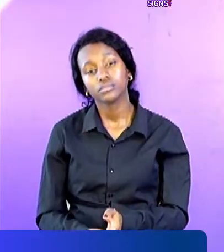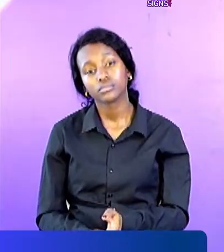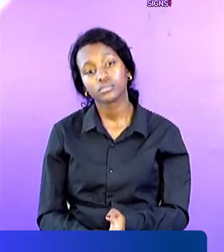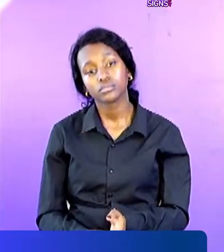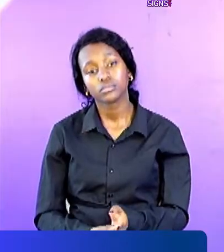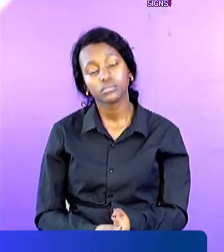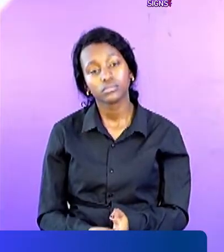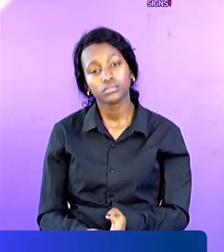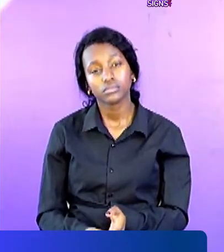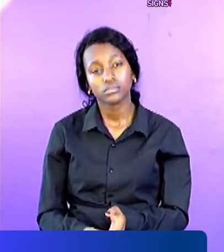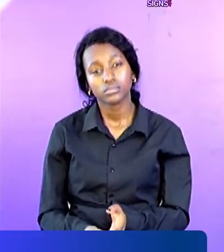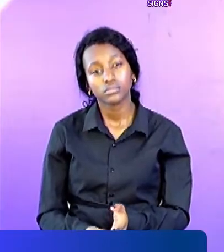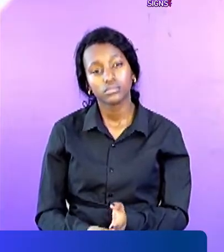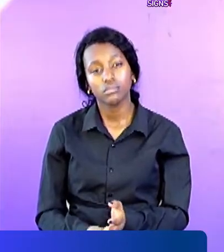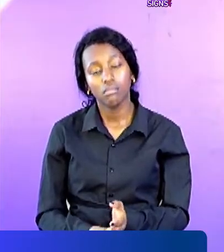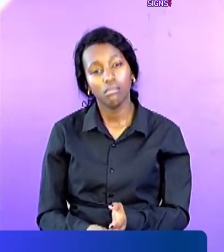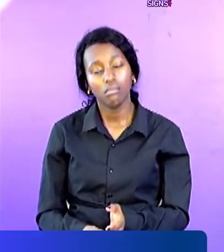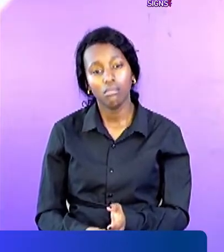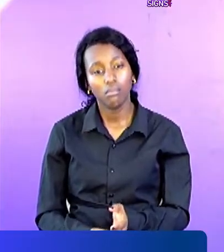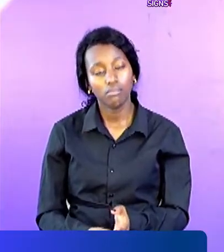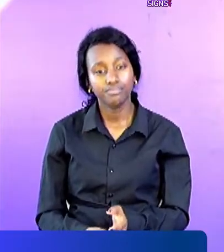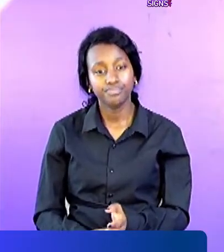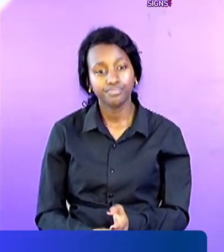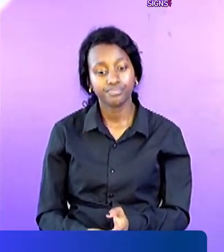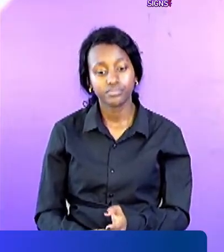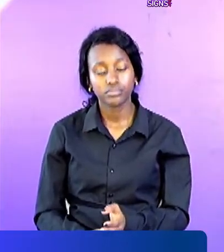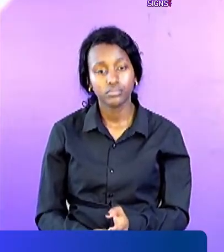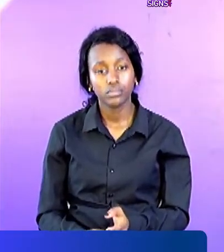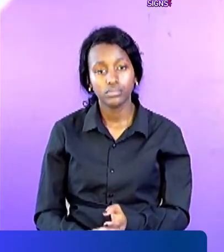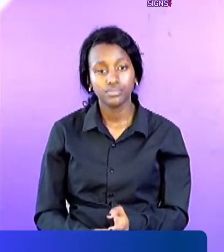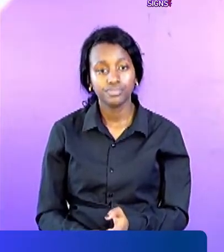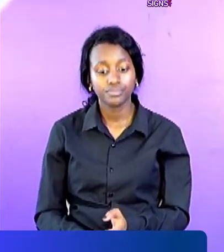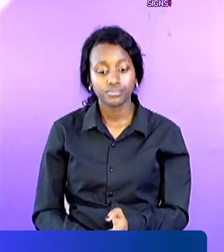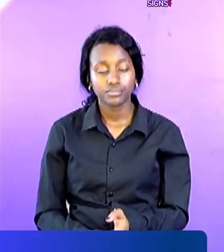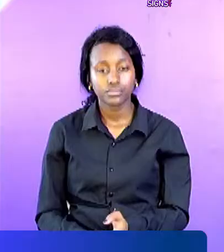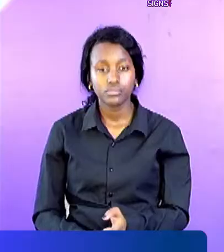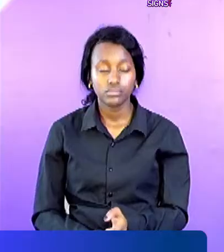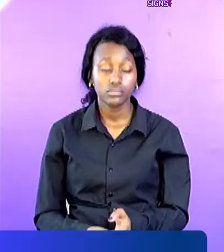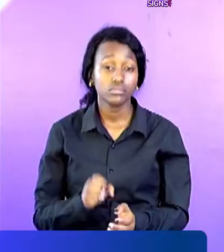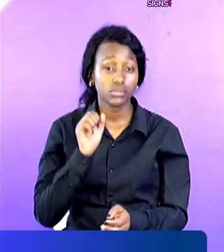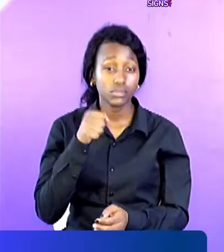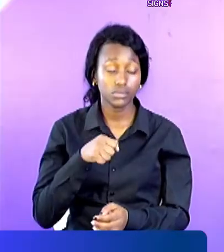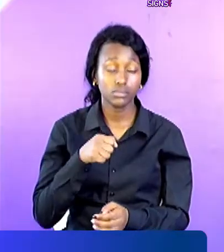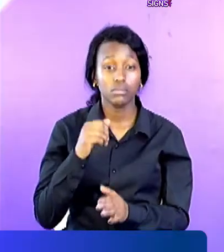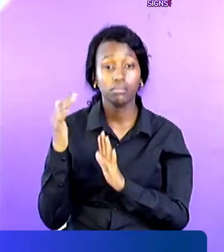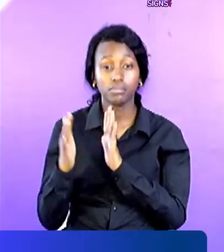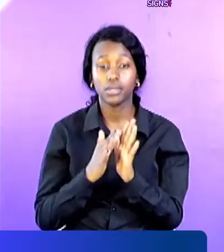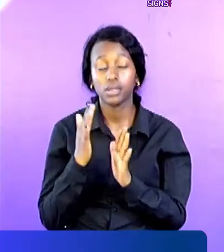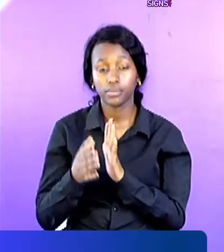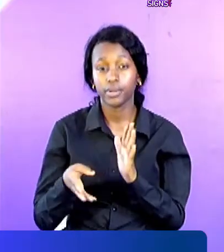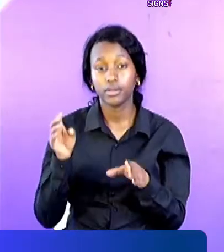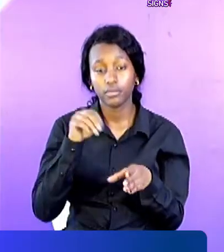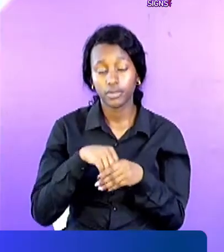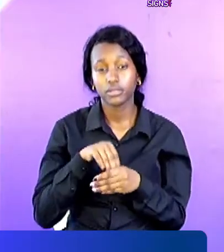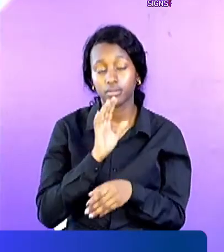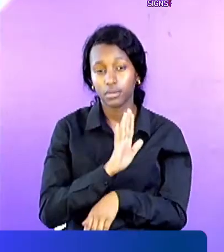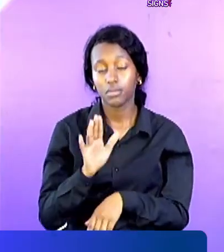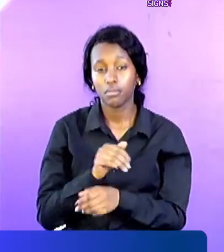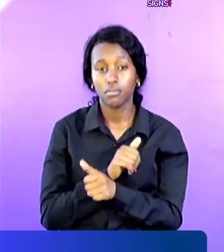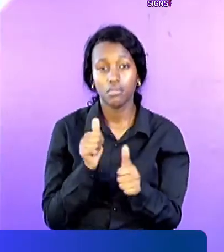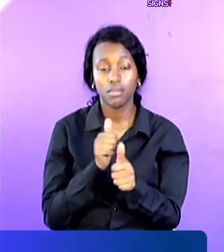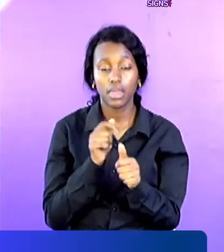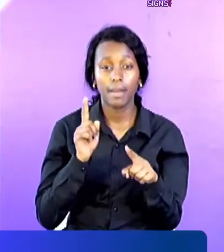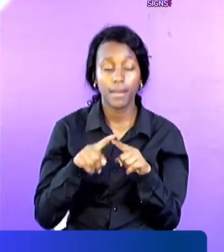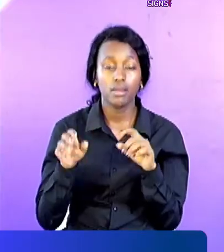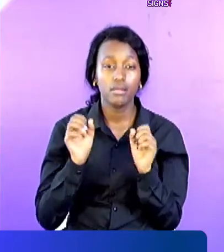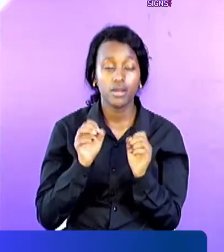and you have leeway to structure your investments. But if you have less money,